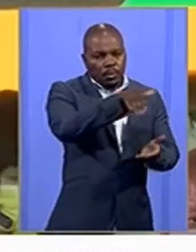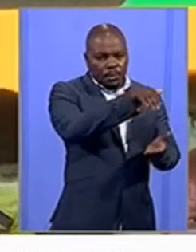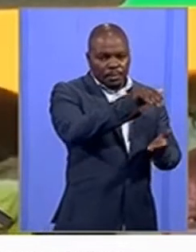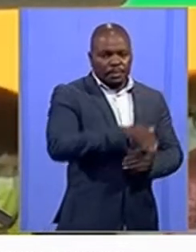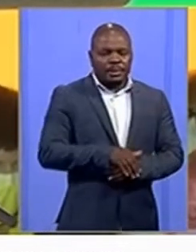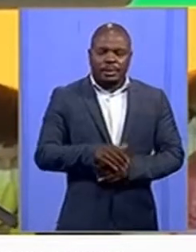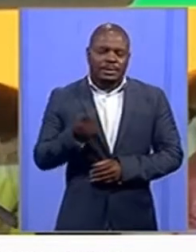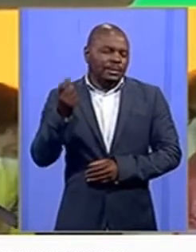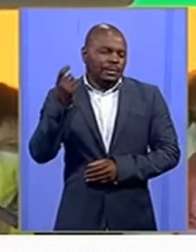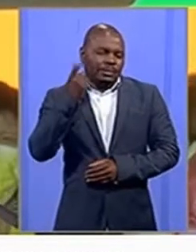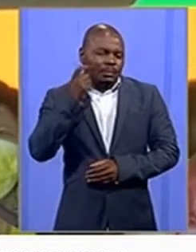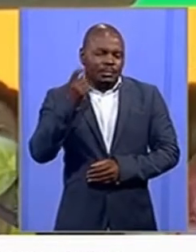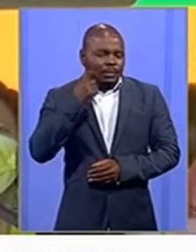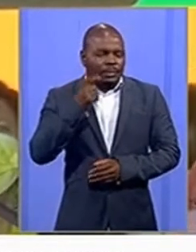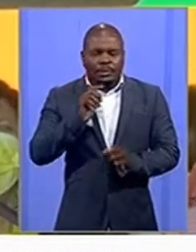Simple things.